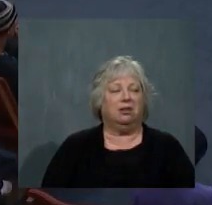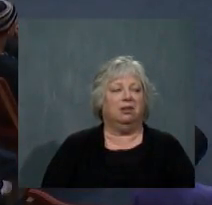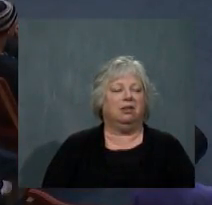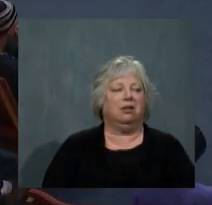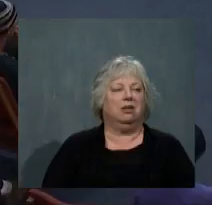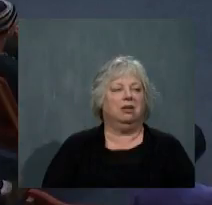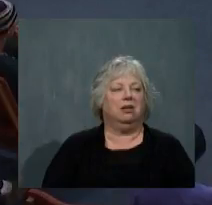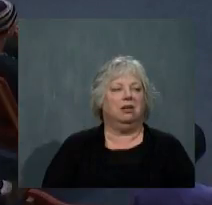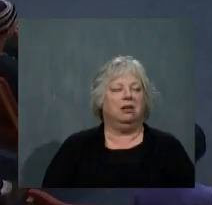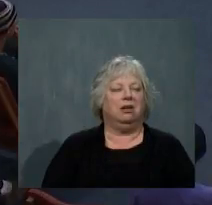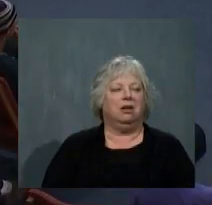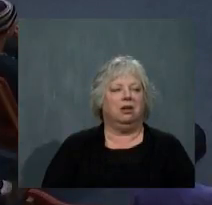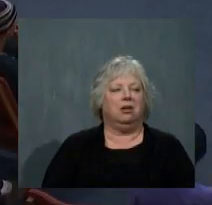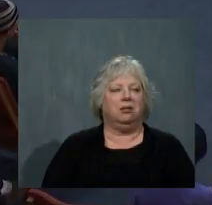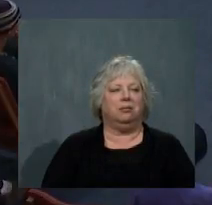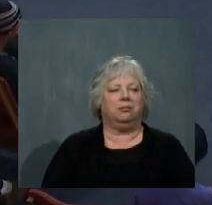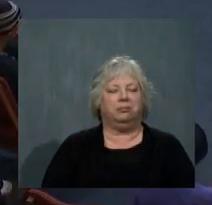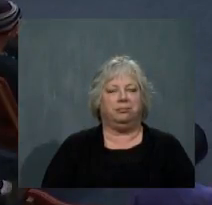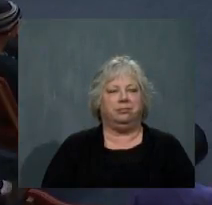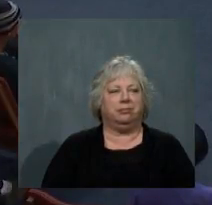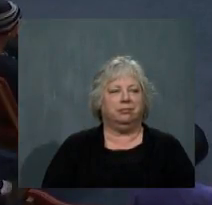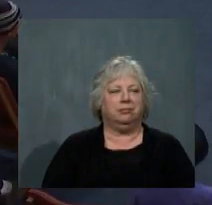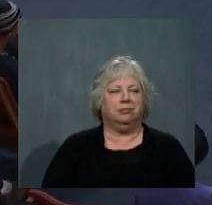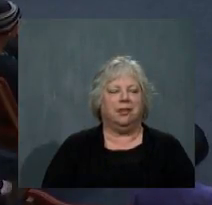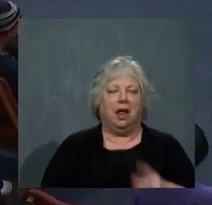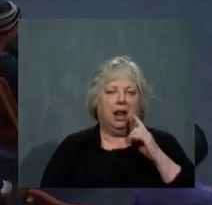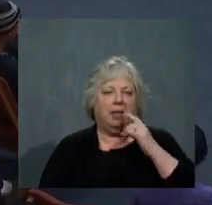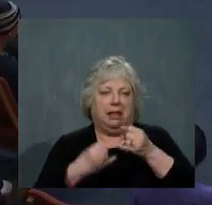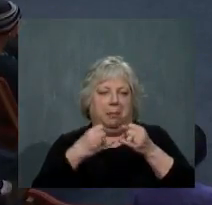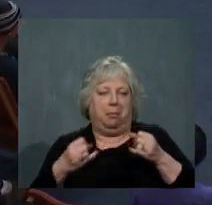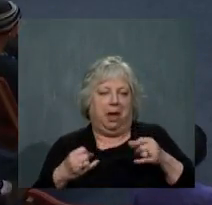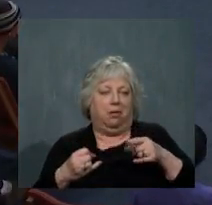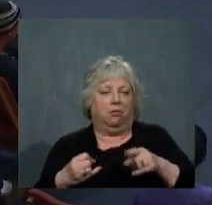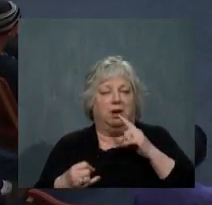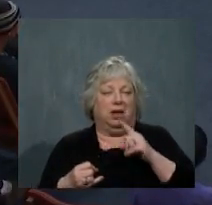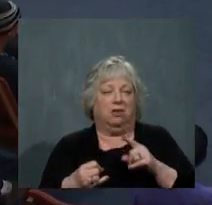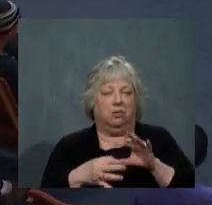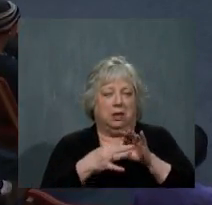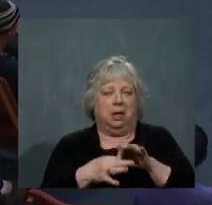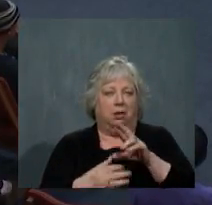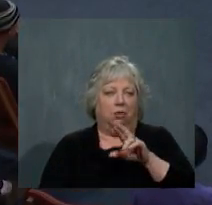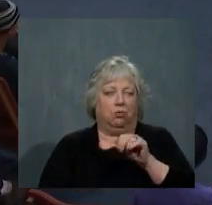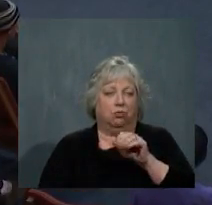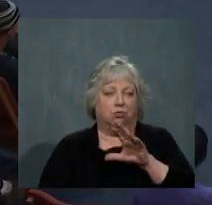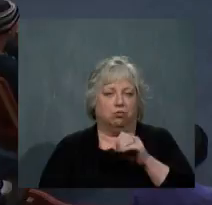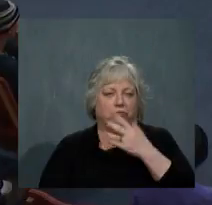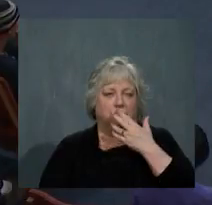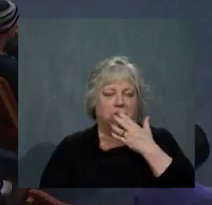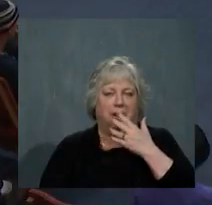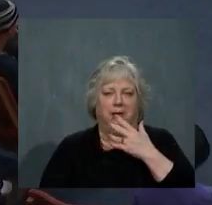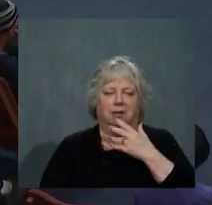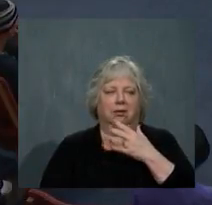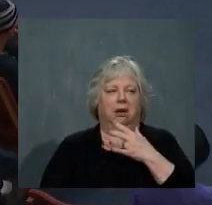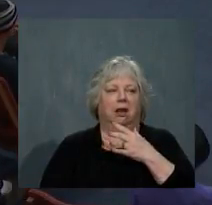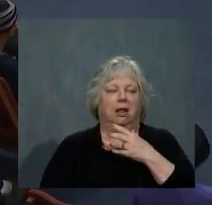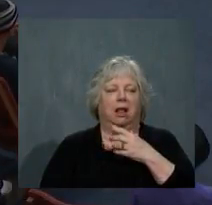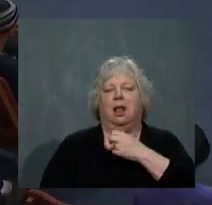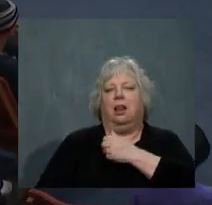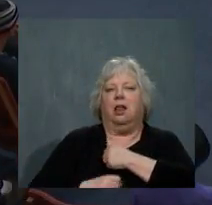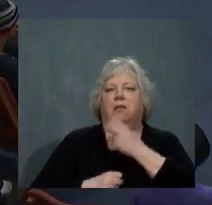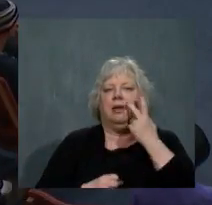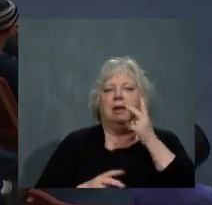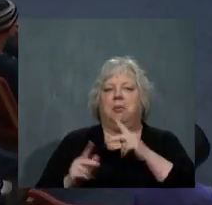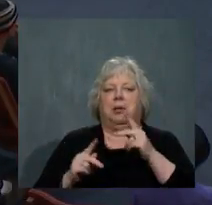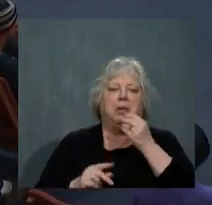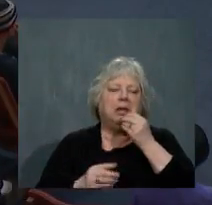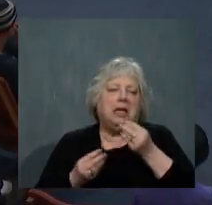And I see this as a boundary for race. Race, yeah. Ward 4. I love to see them eat, but